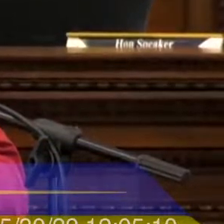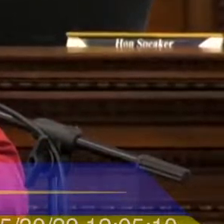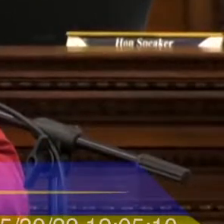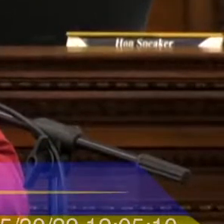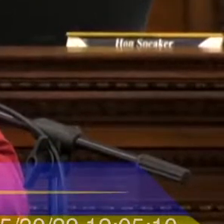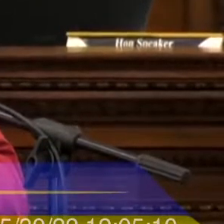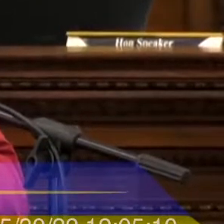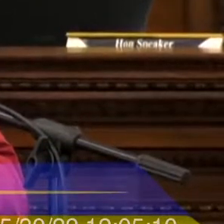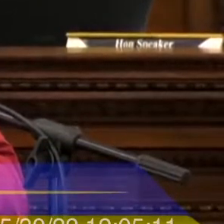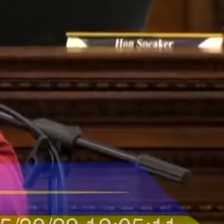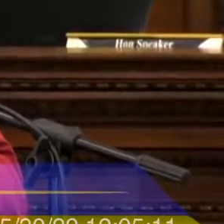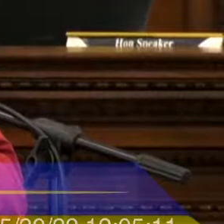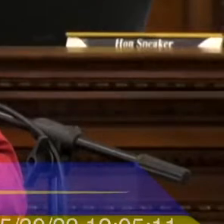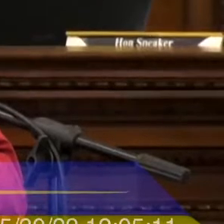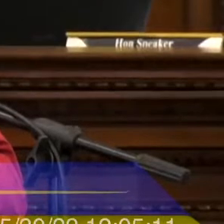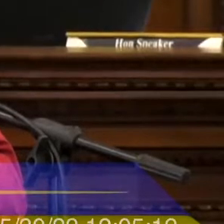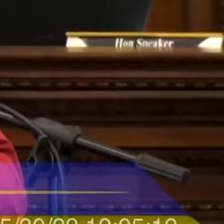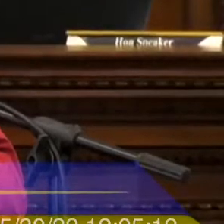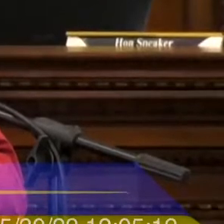honorable messiah